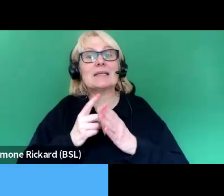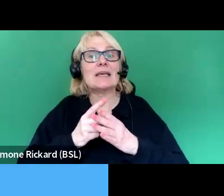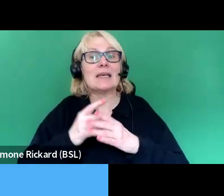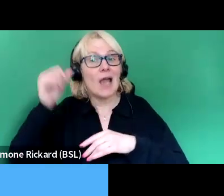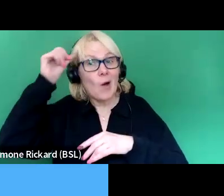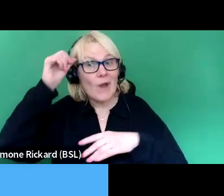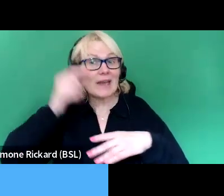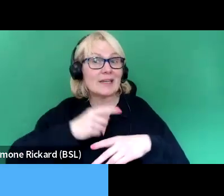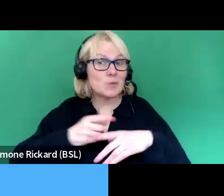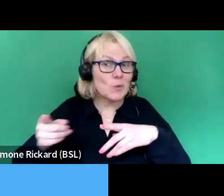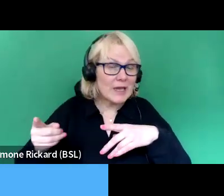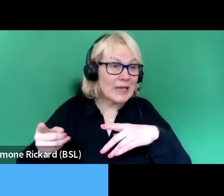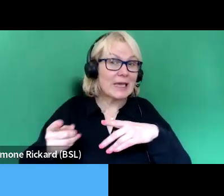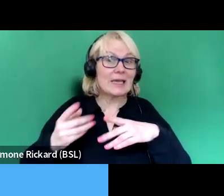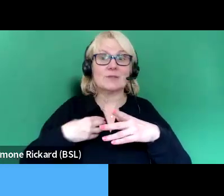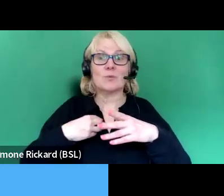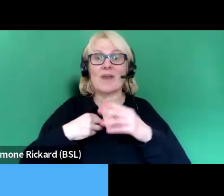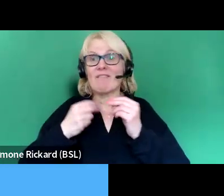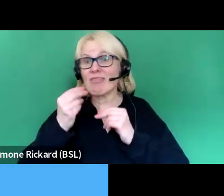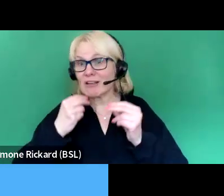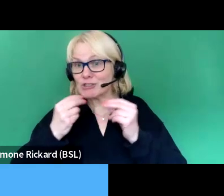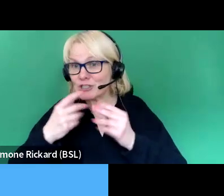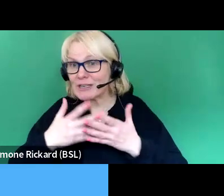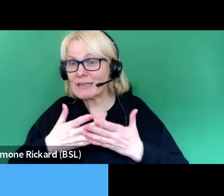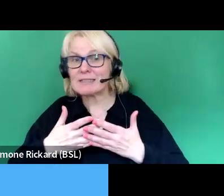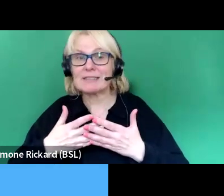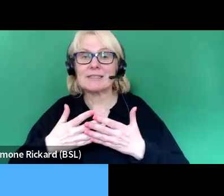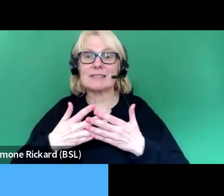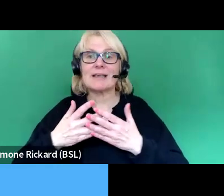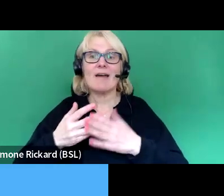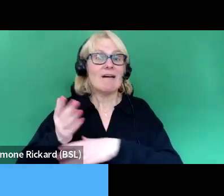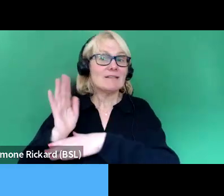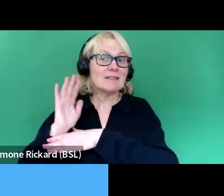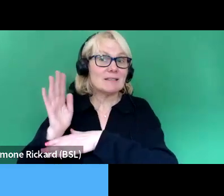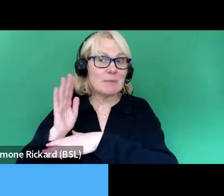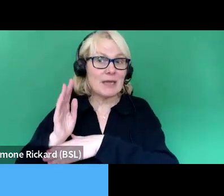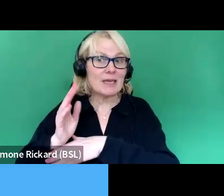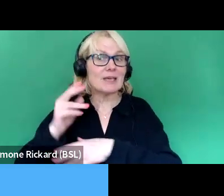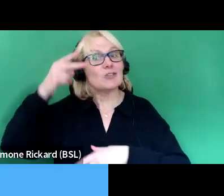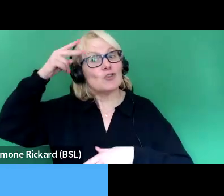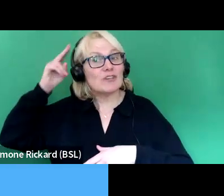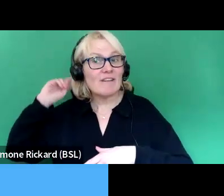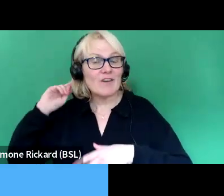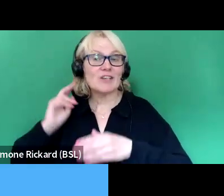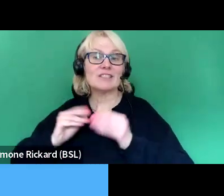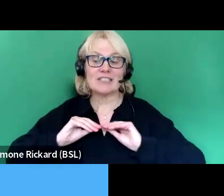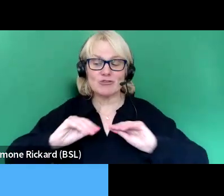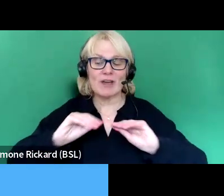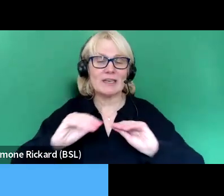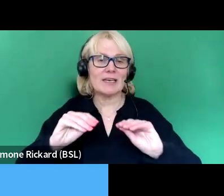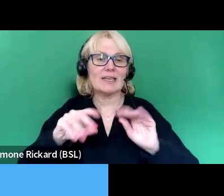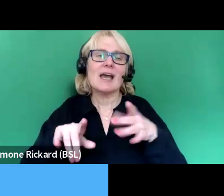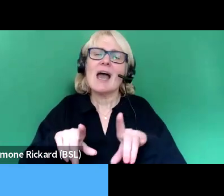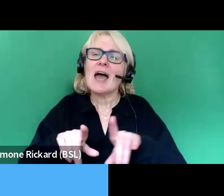of lunch and learns with guest speakers, training about neurodiversity, for example, and